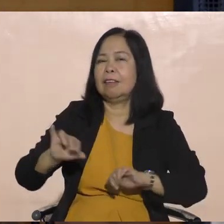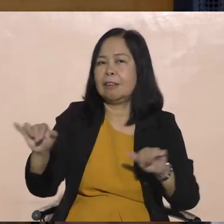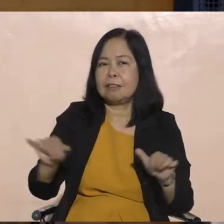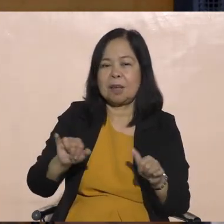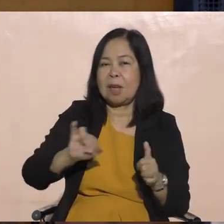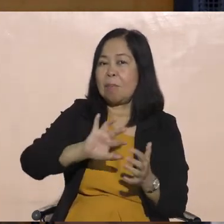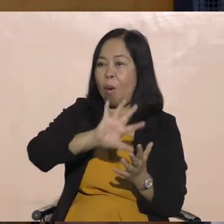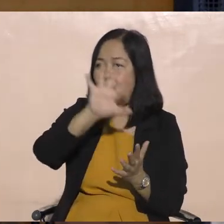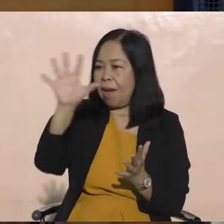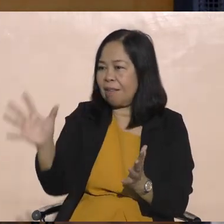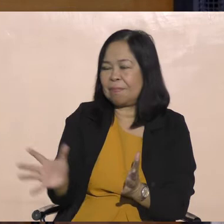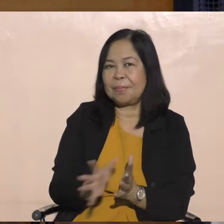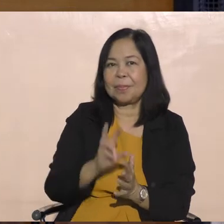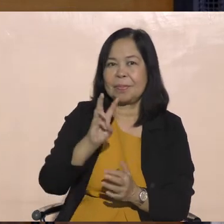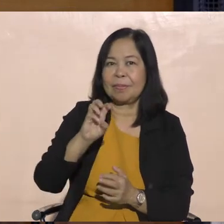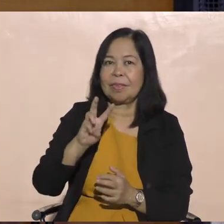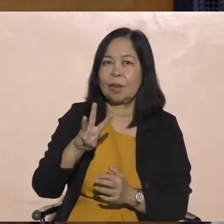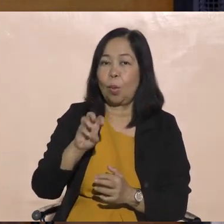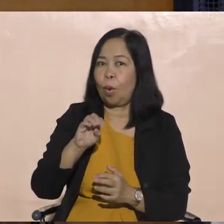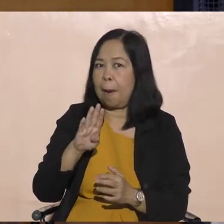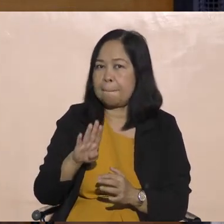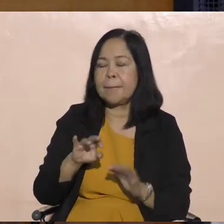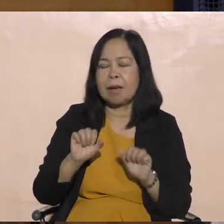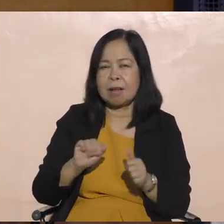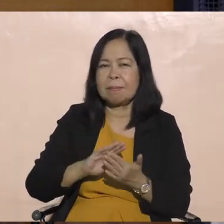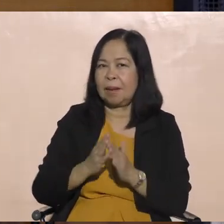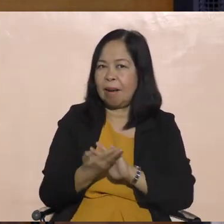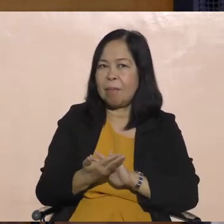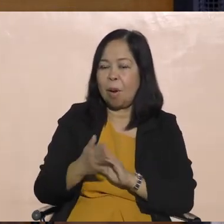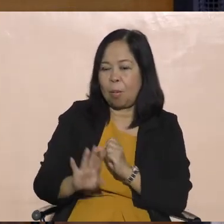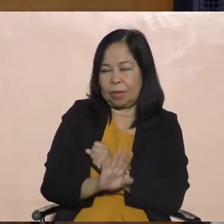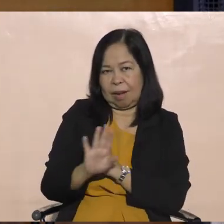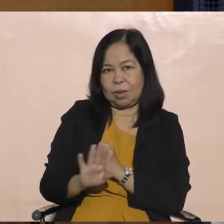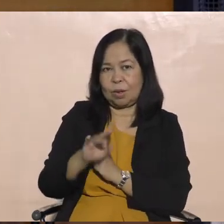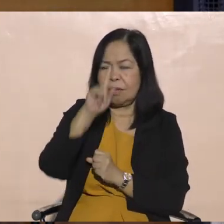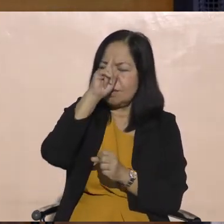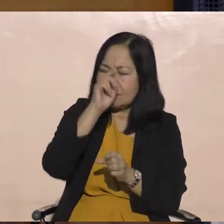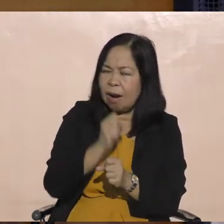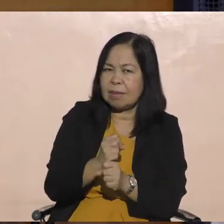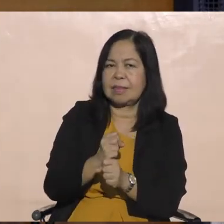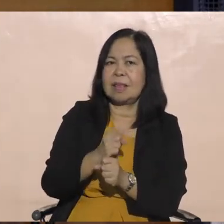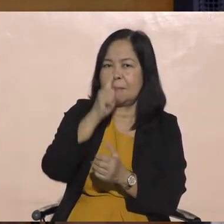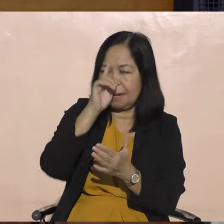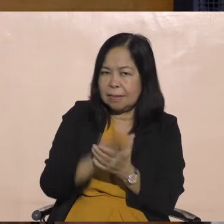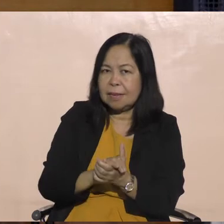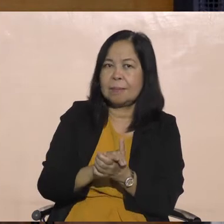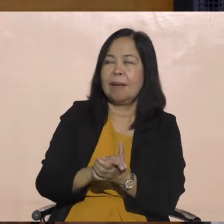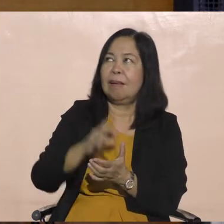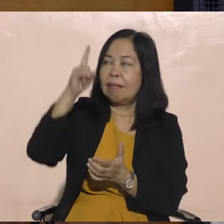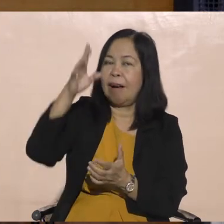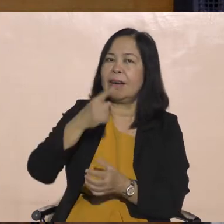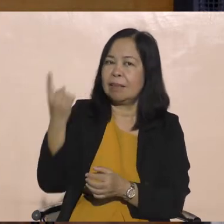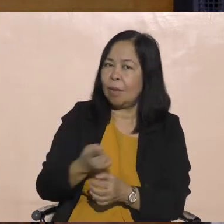can become a brick wall of protection. Trust and believe that He is with you and His ways